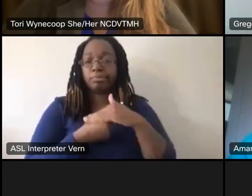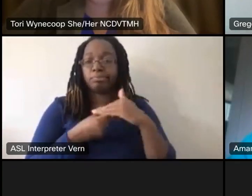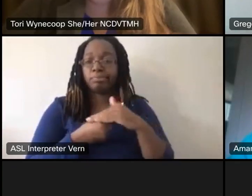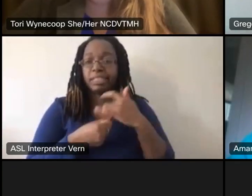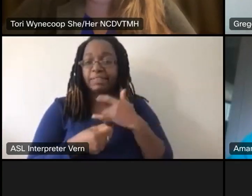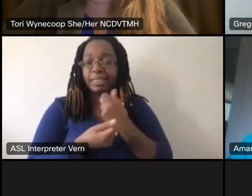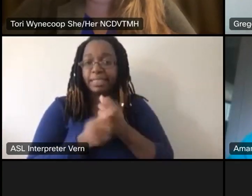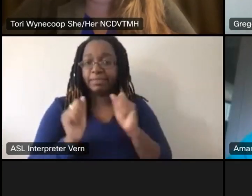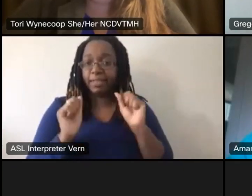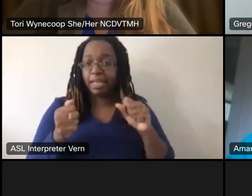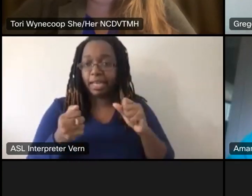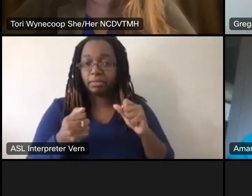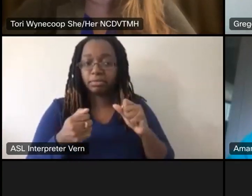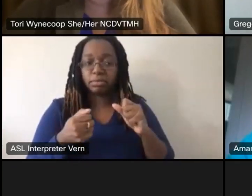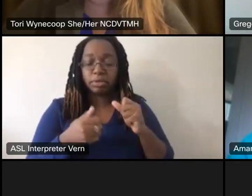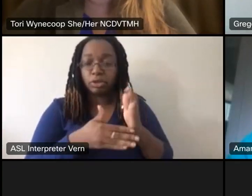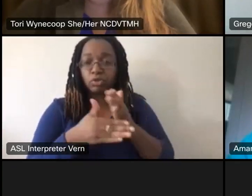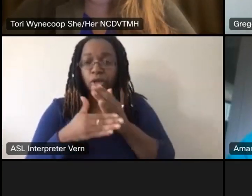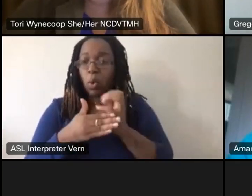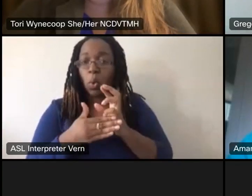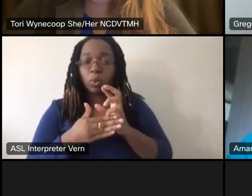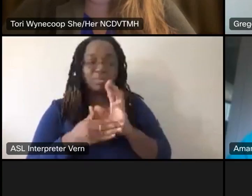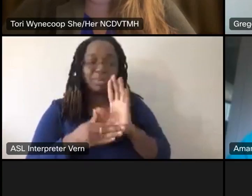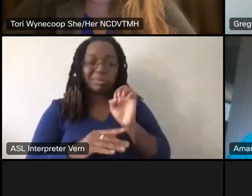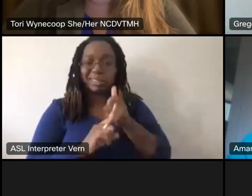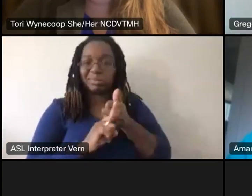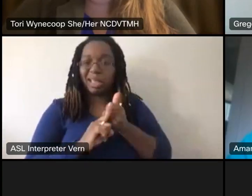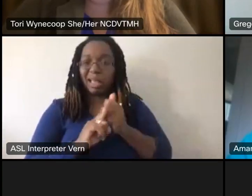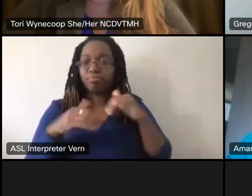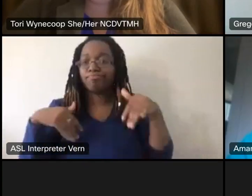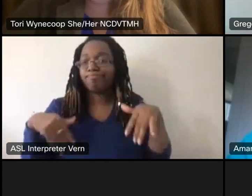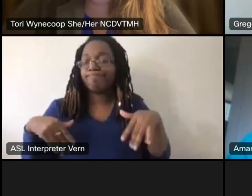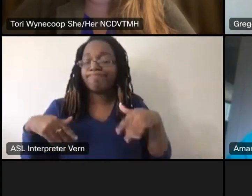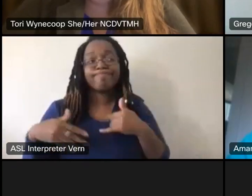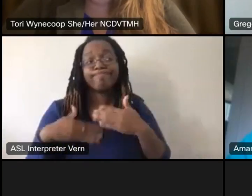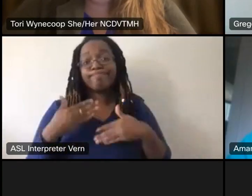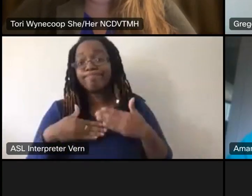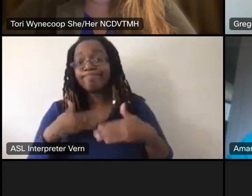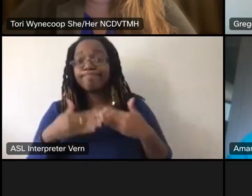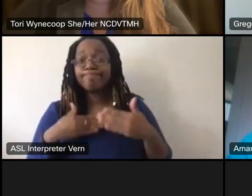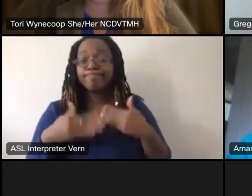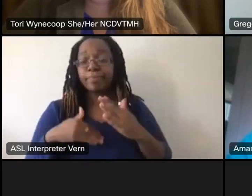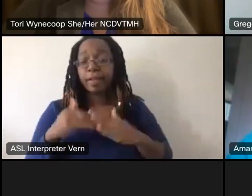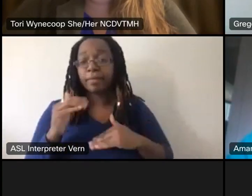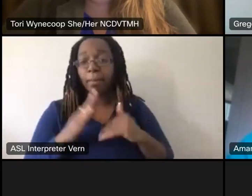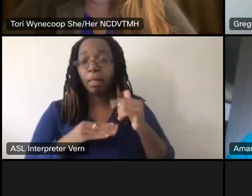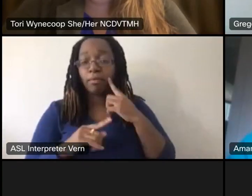or feel safe to just be within these service areas. And so